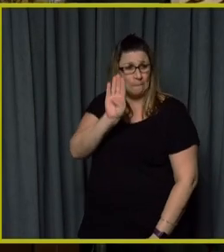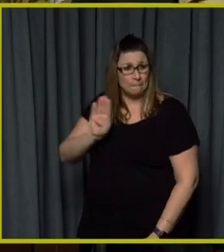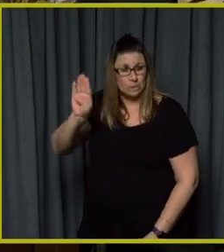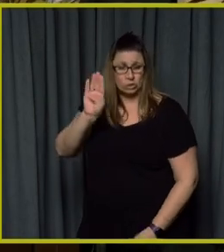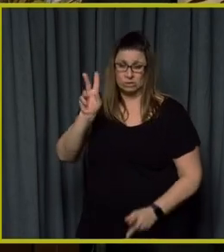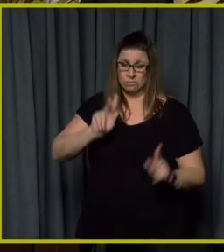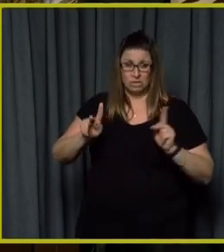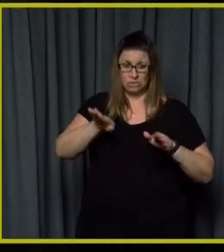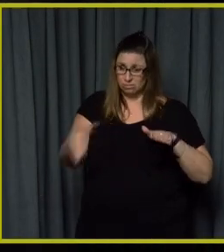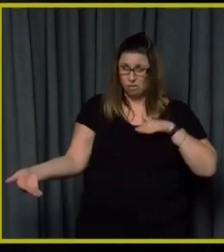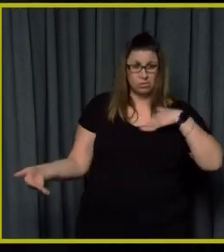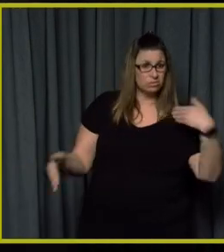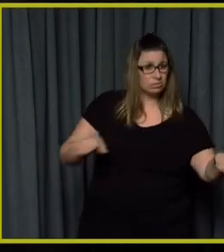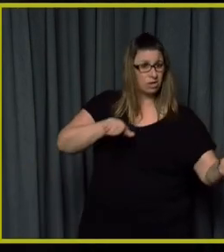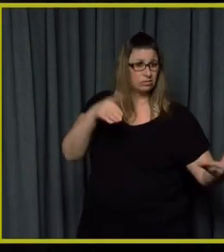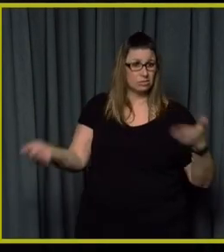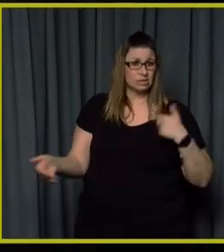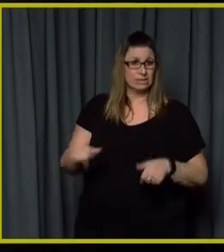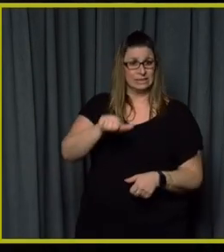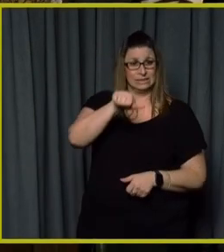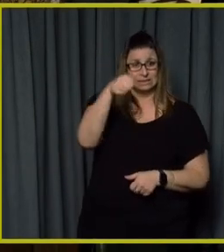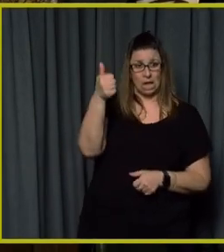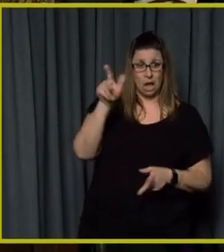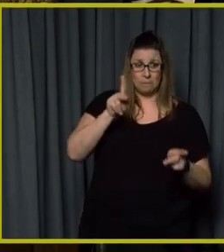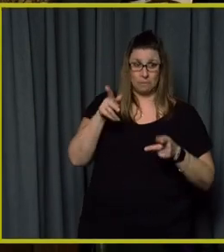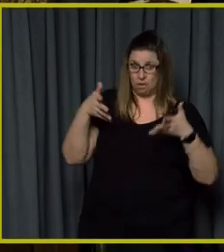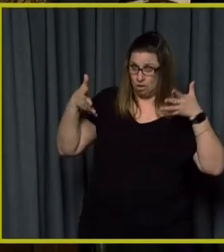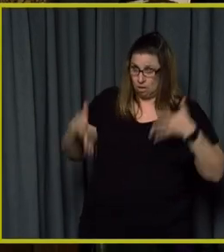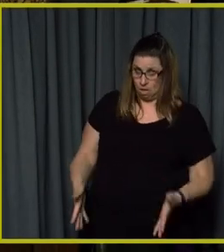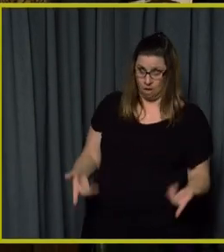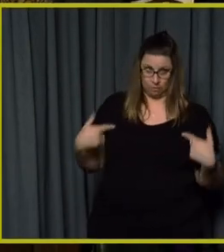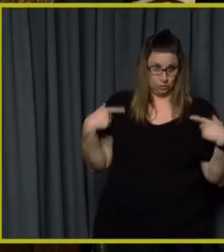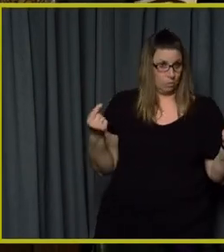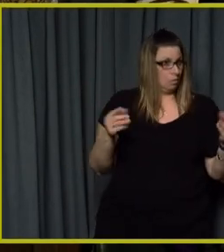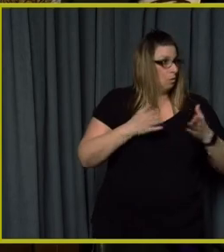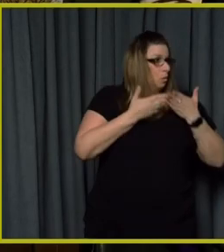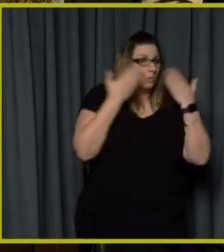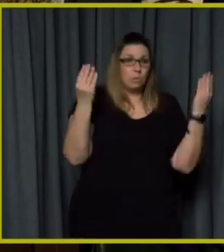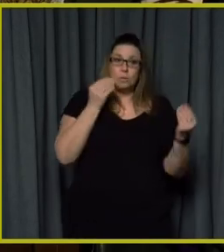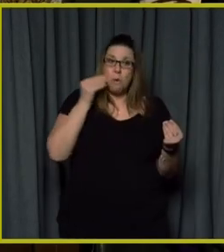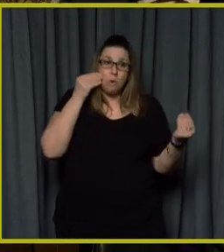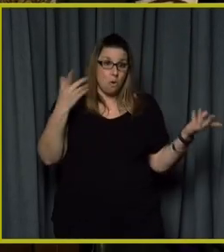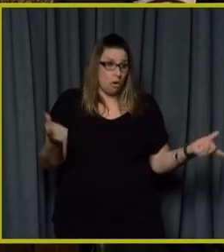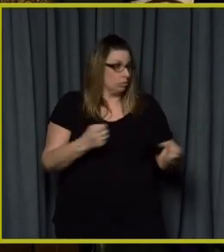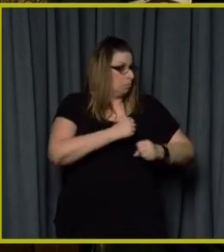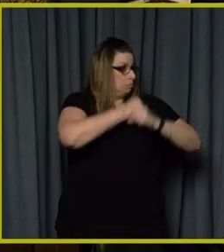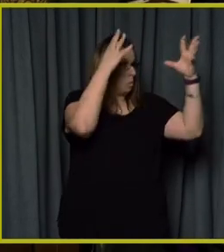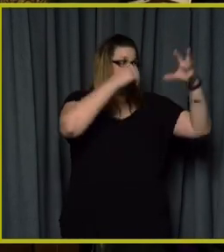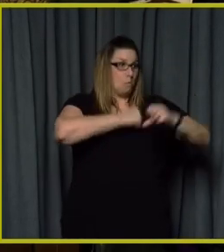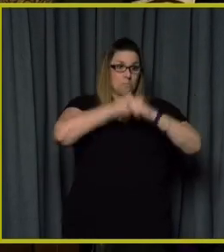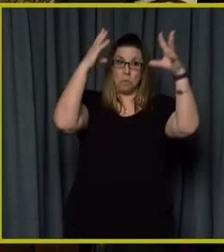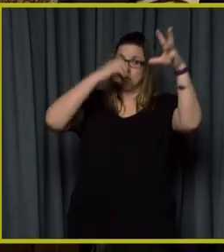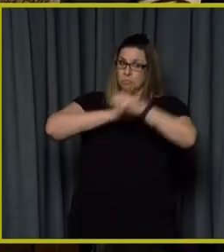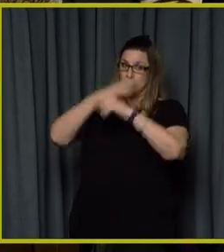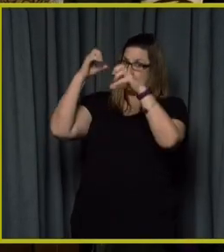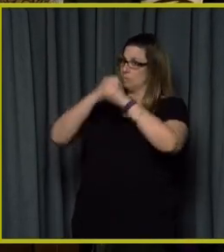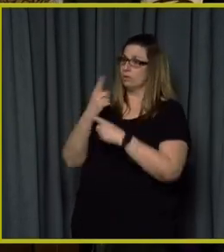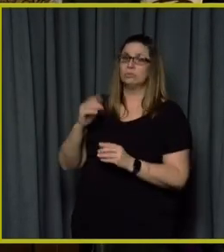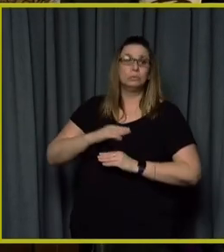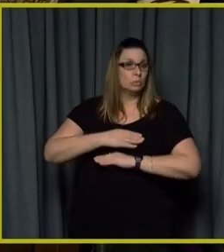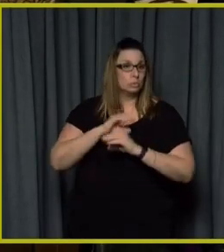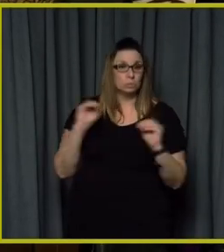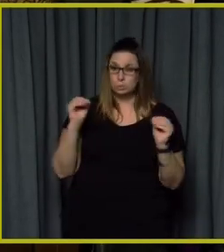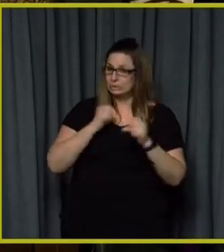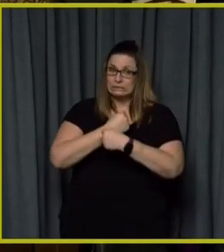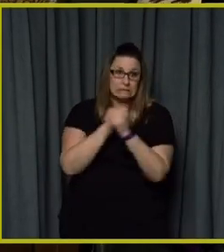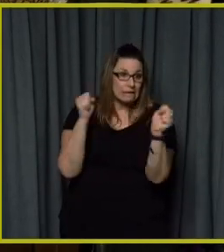No. Most of the national budget is for war, and most of that money is given to private corporations,